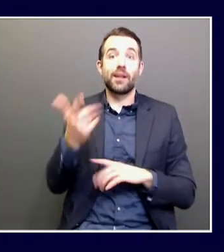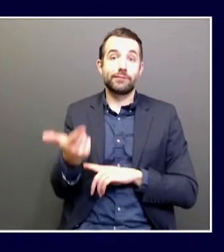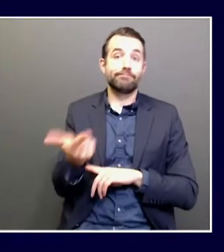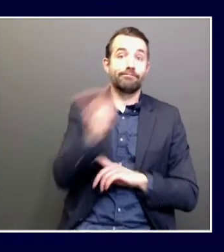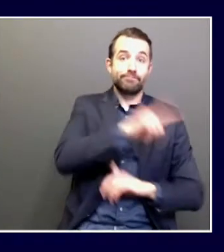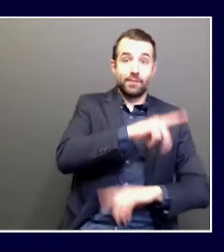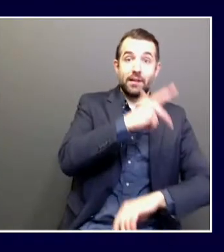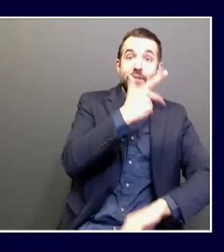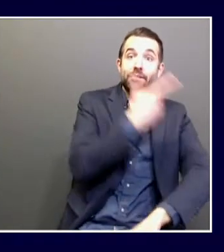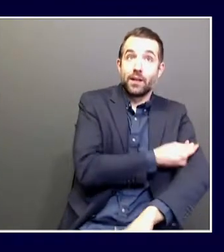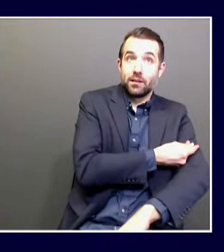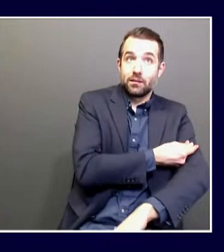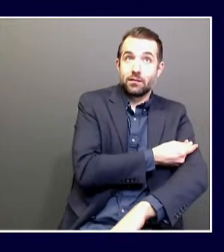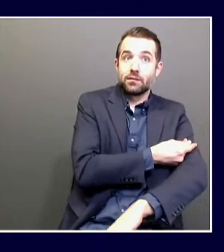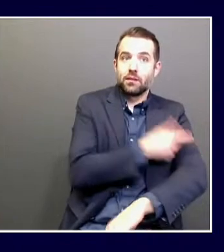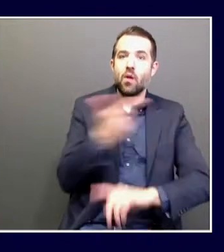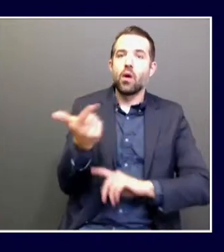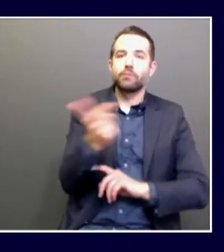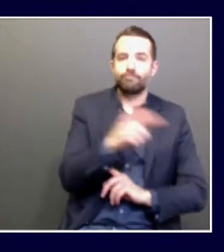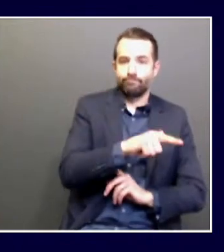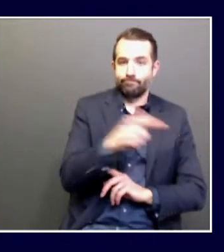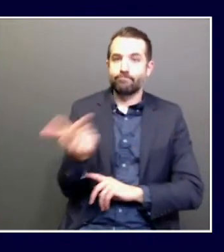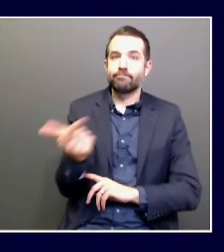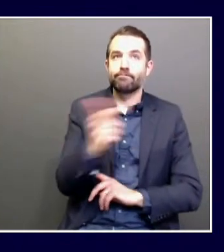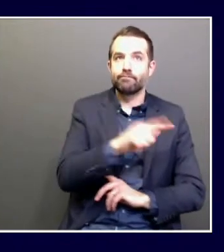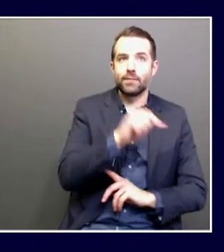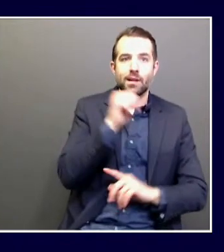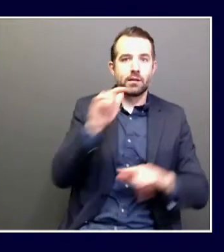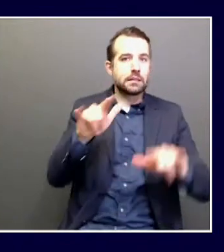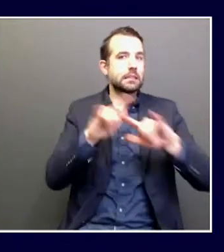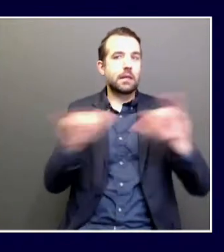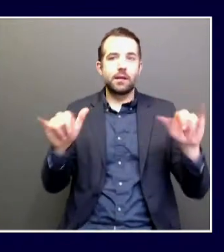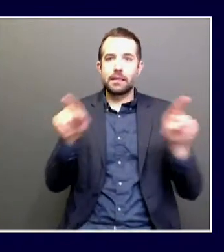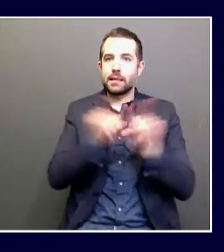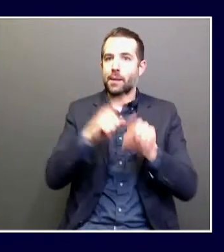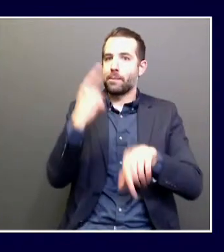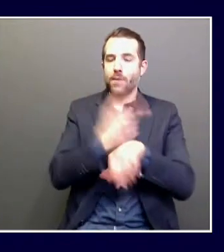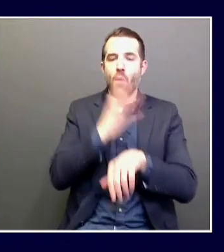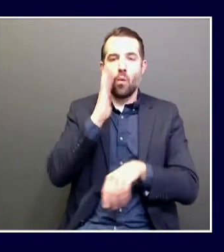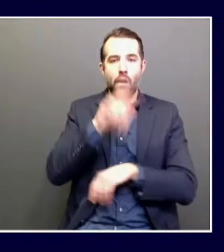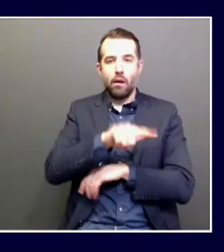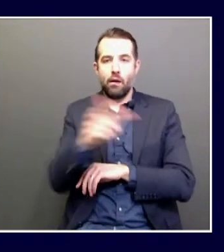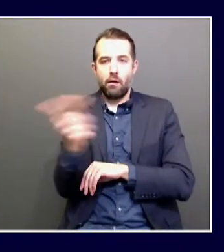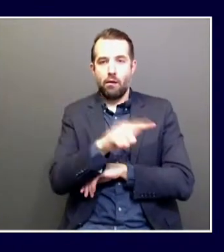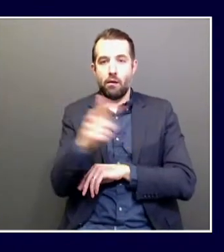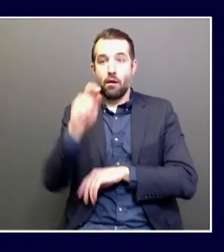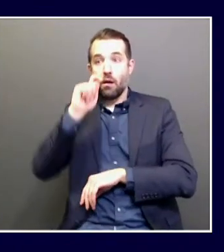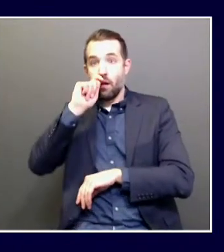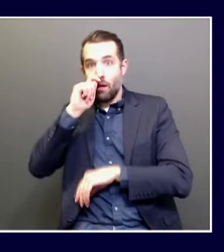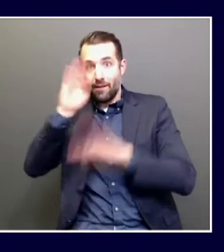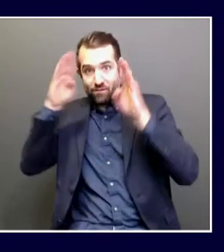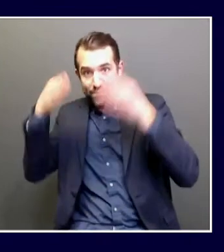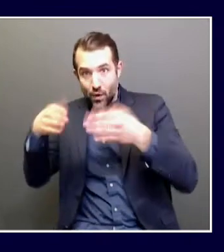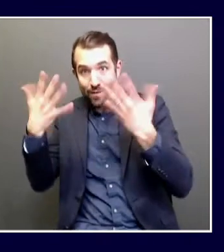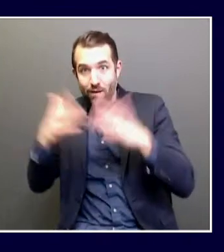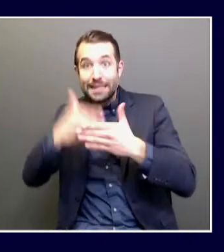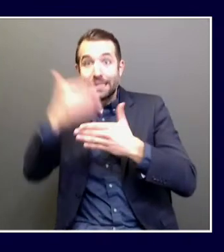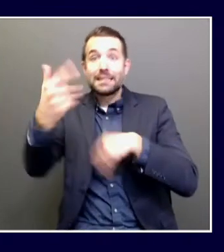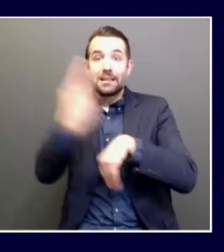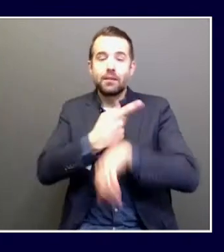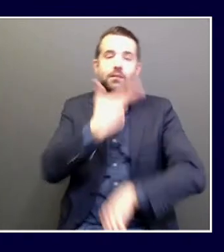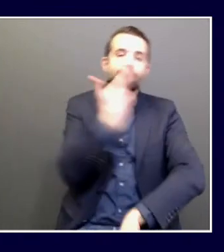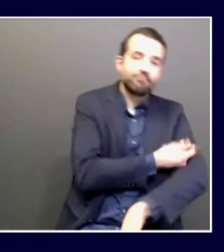the Armory and that space is being used. But generally, we are hoping to offer testing at the Armory on days where we are not